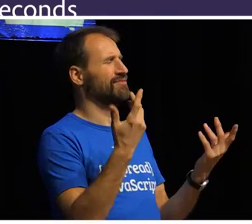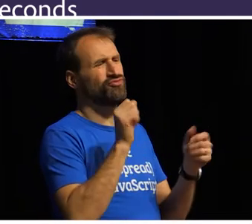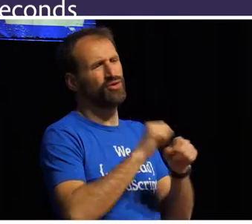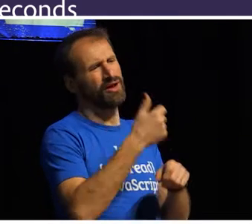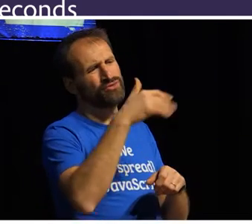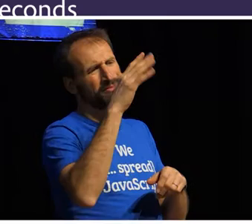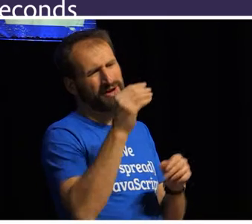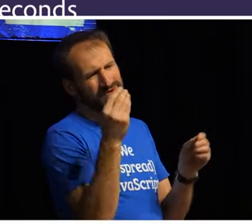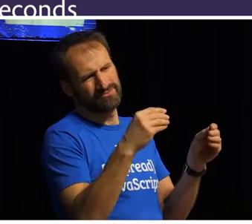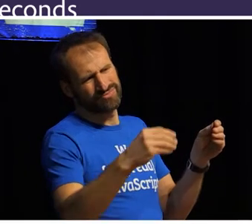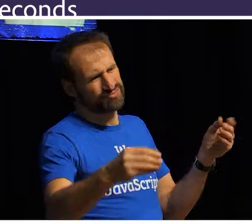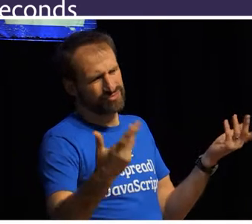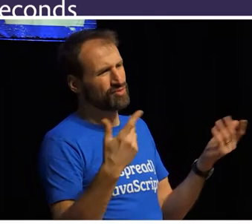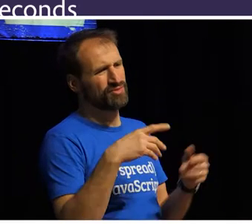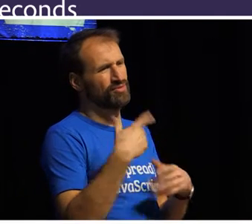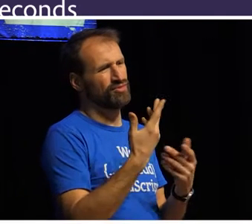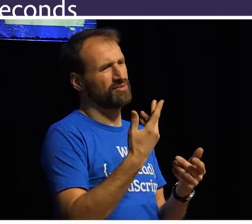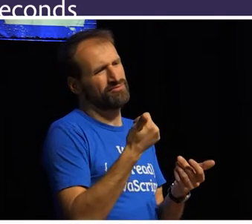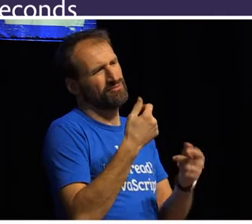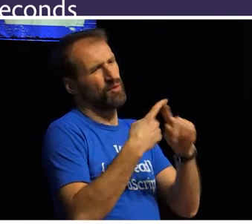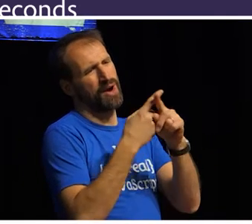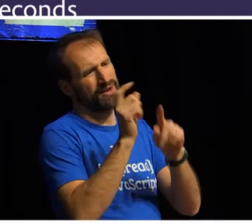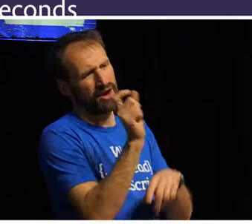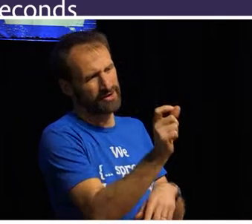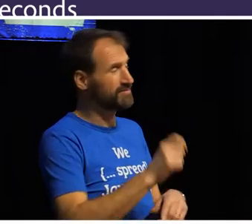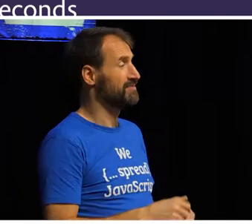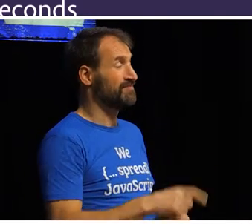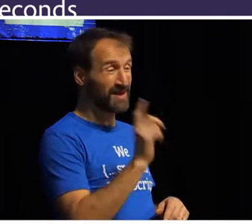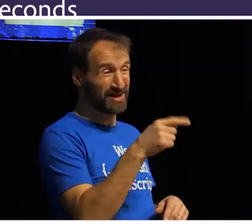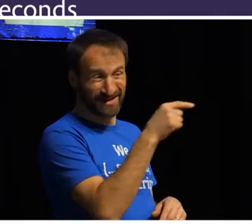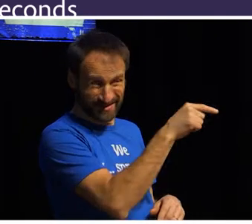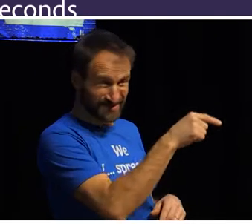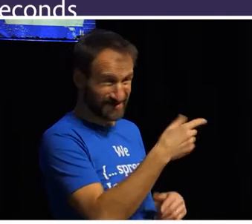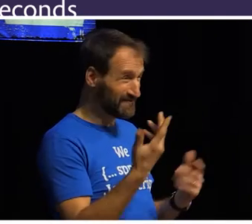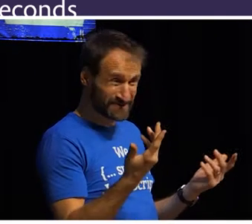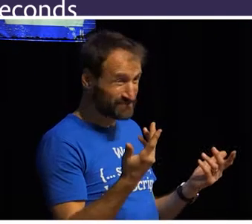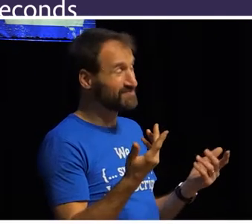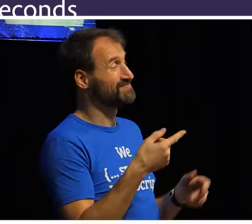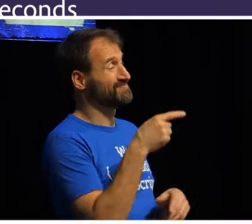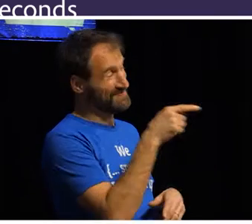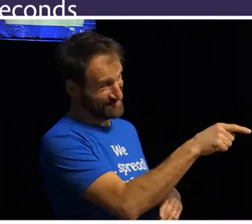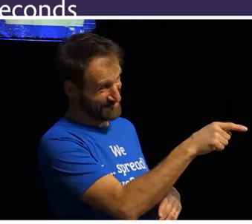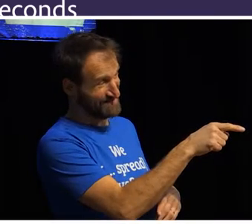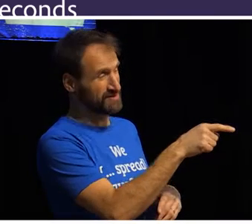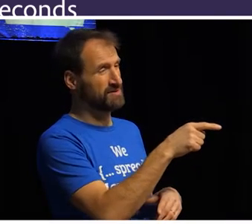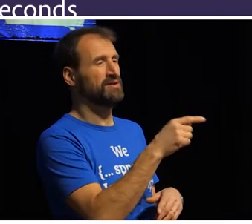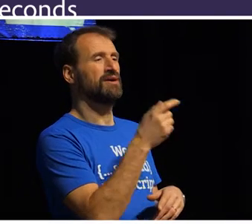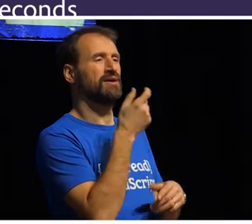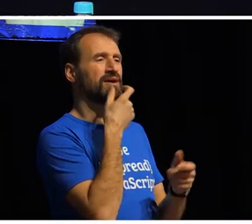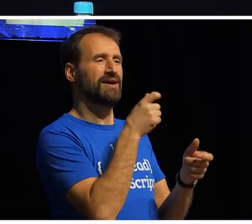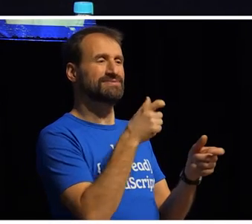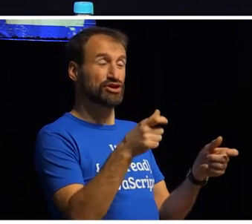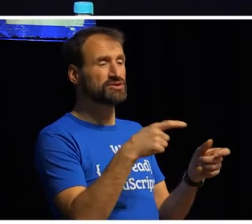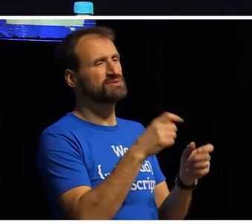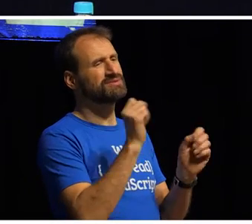occurrences and then maybe a wild card but what happens here is the regular expressions are you know very stubborn they